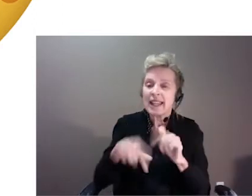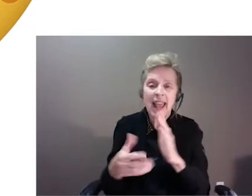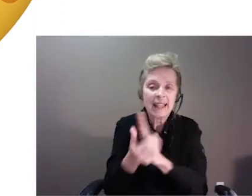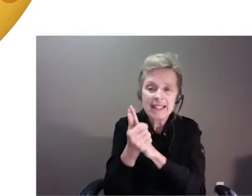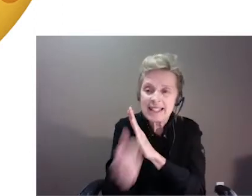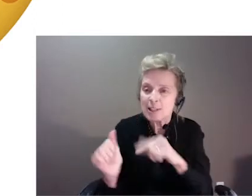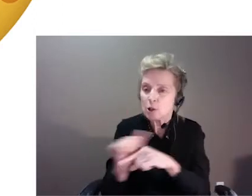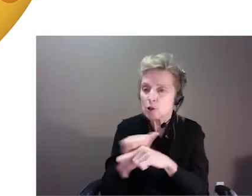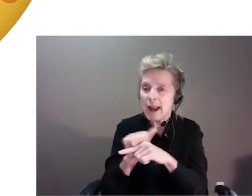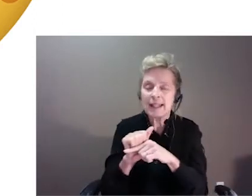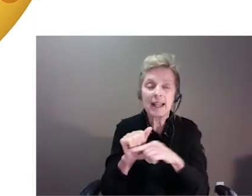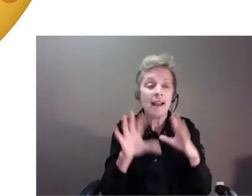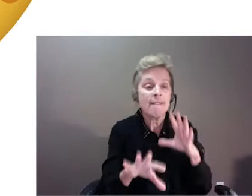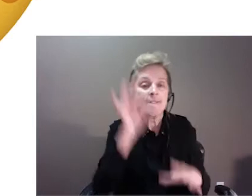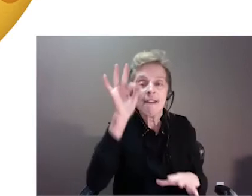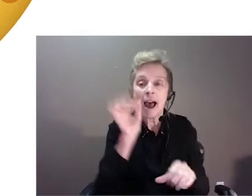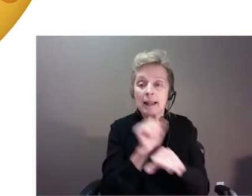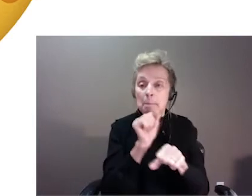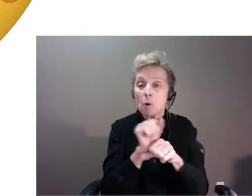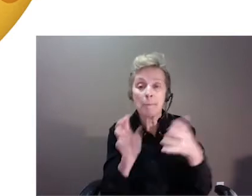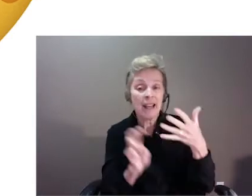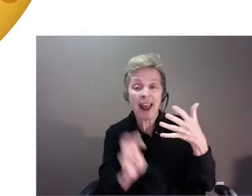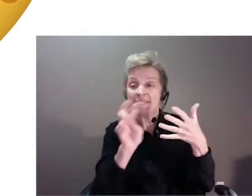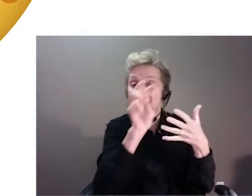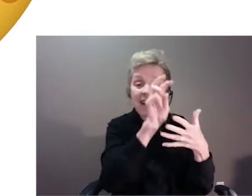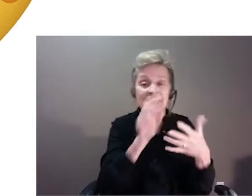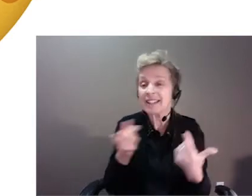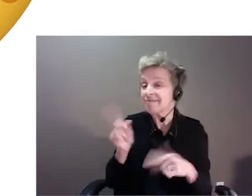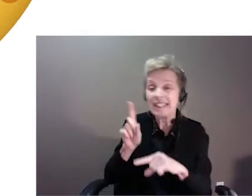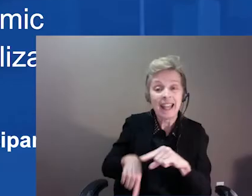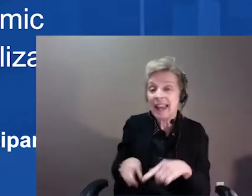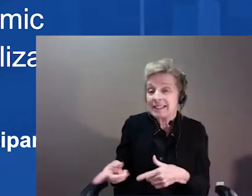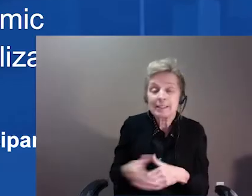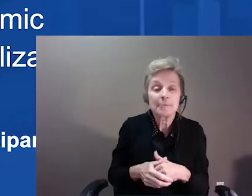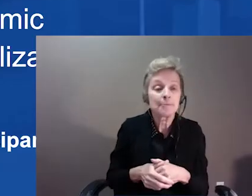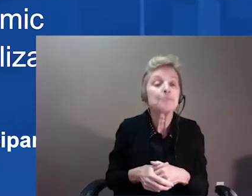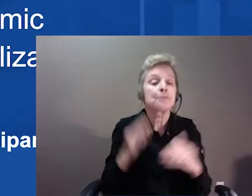employment, or advancing their career. Next slide, please.